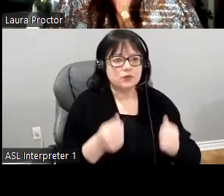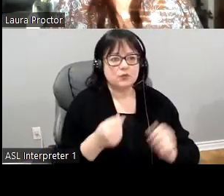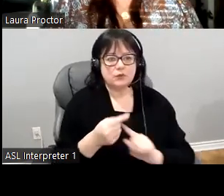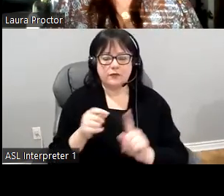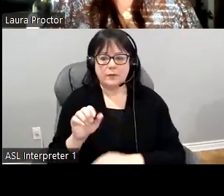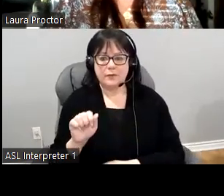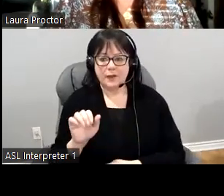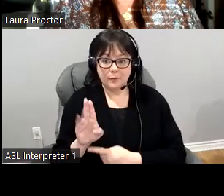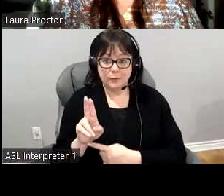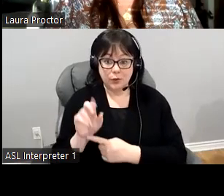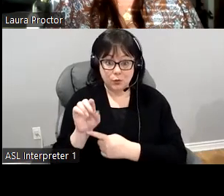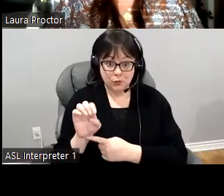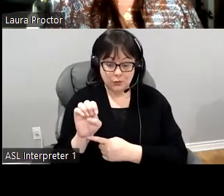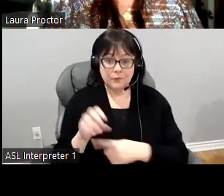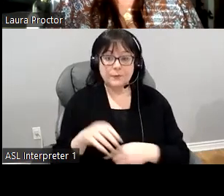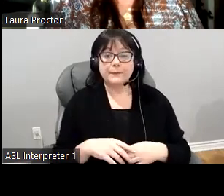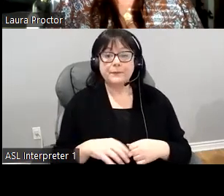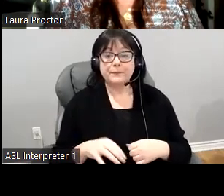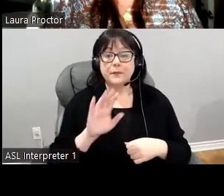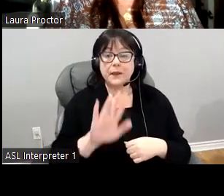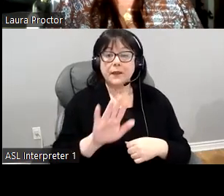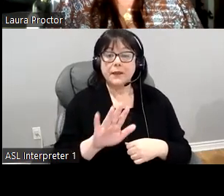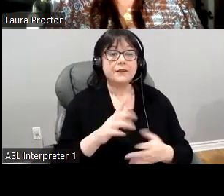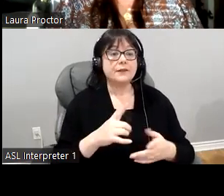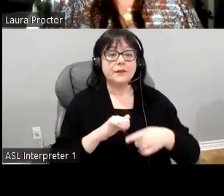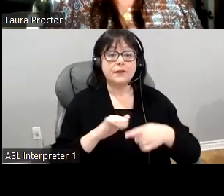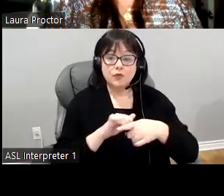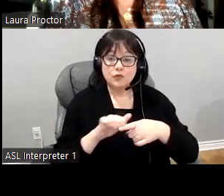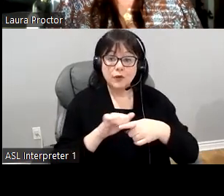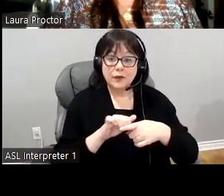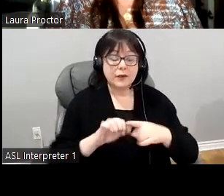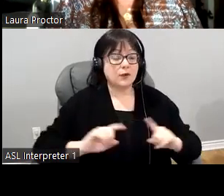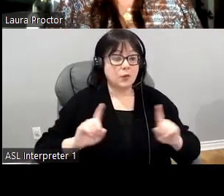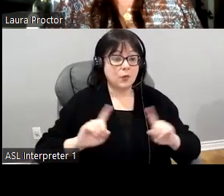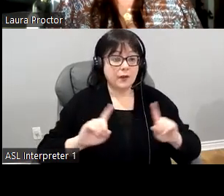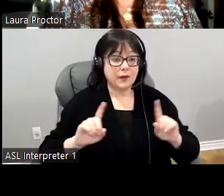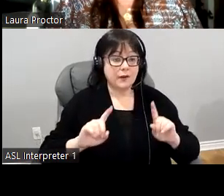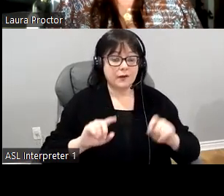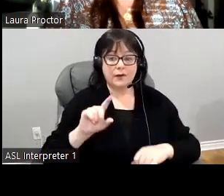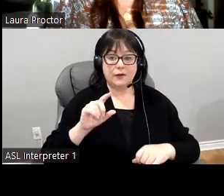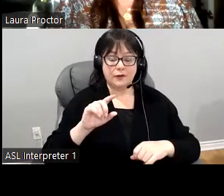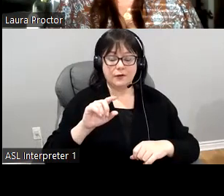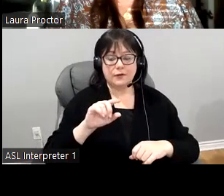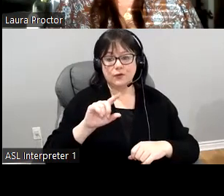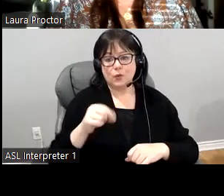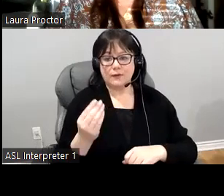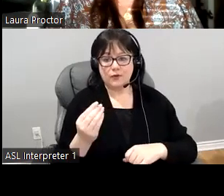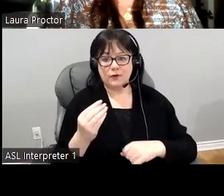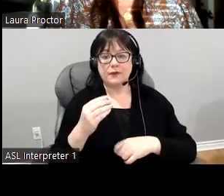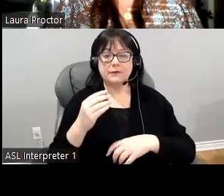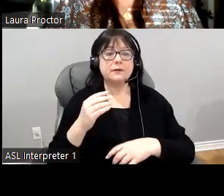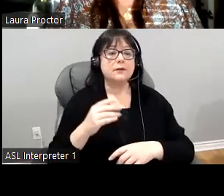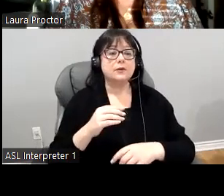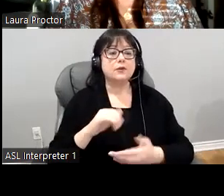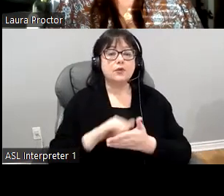Dr. Rosen completed his residency training in emergency medicine in 2014 at New York Presbyterian Hospital and has